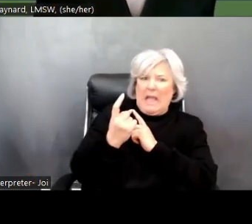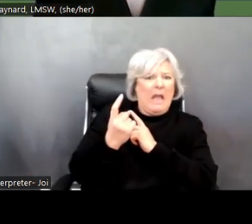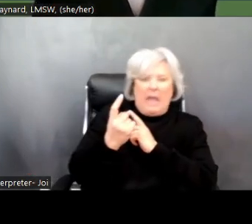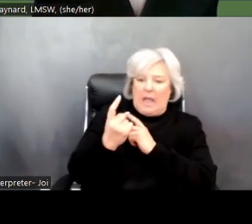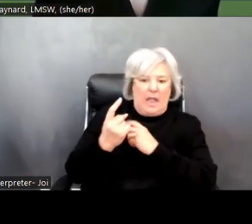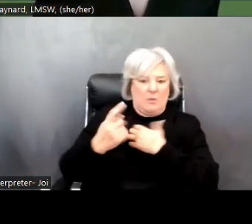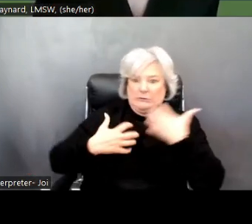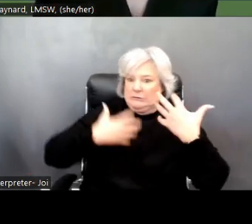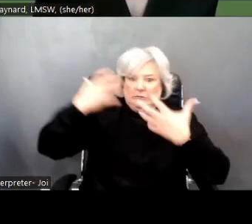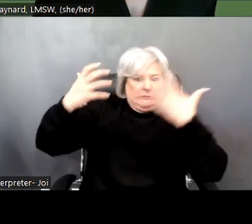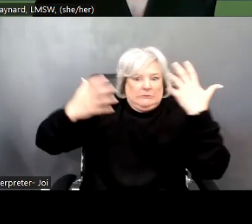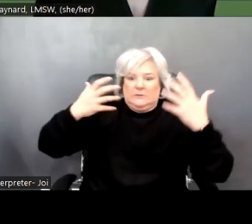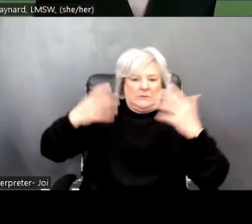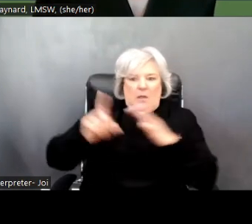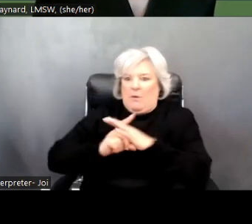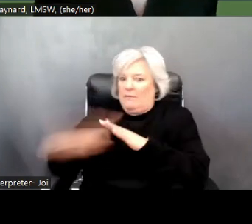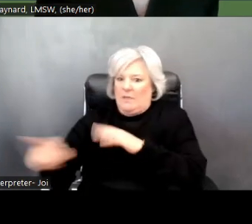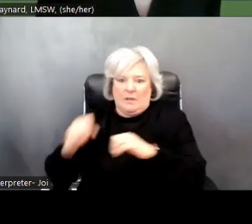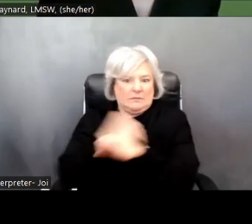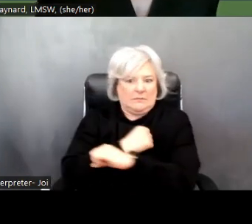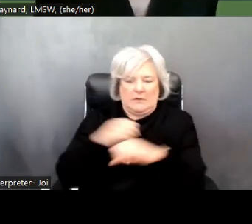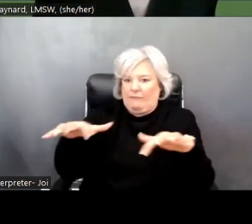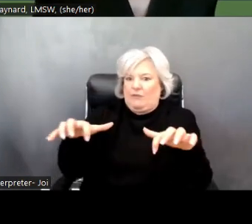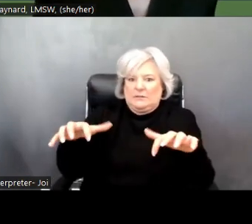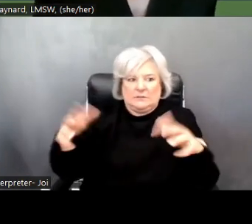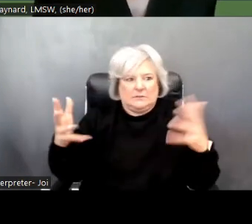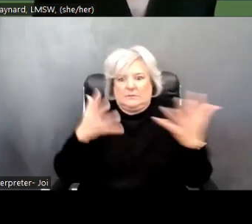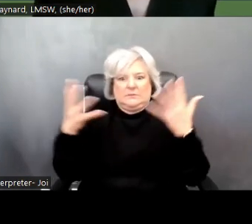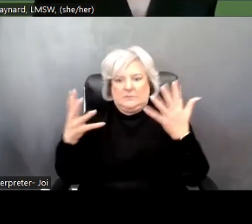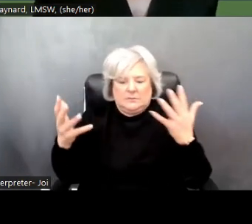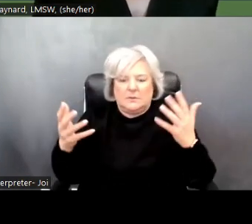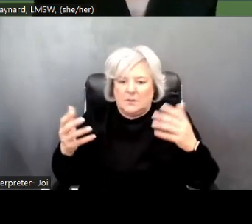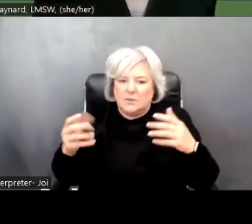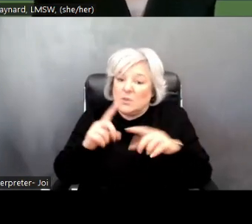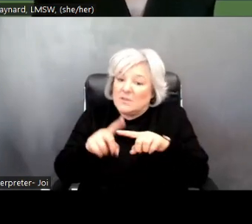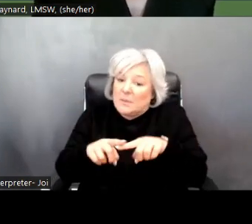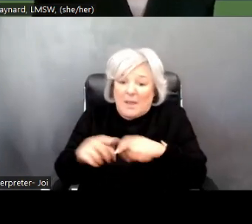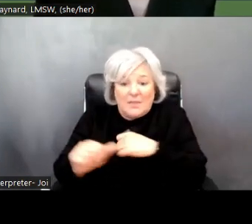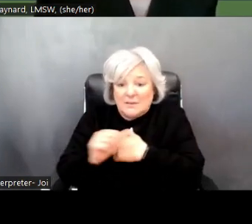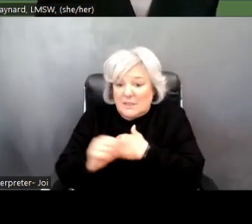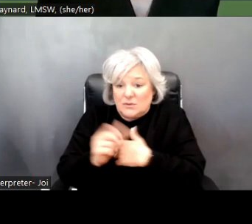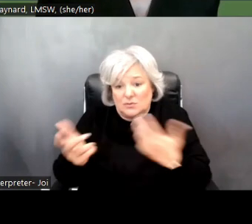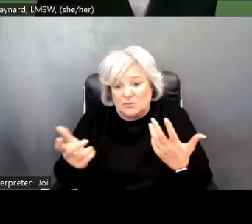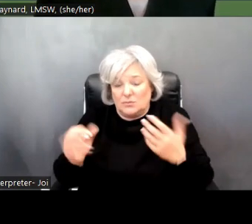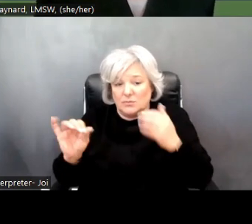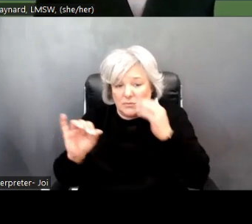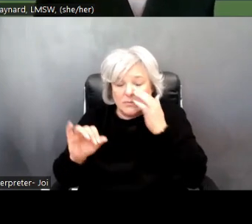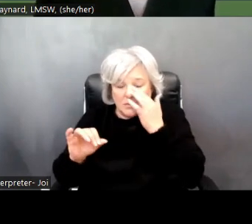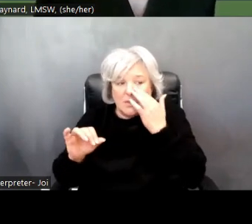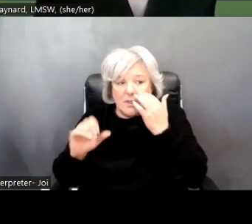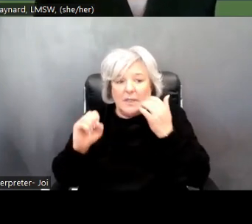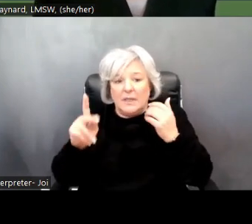in that state, fight, flight, or freeze. And depending on, what the danger is, right? If